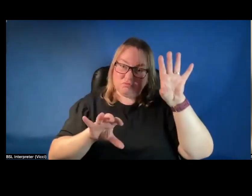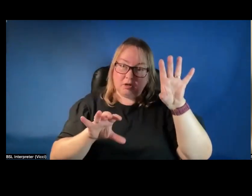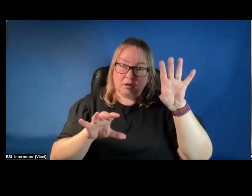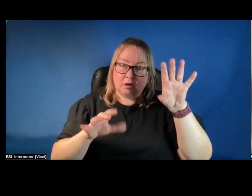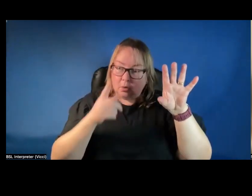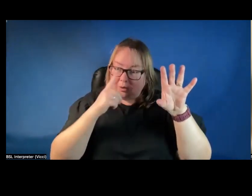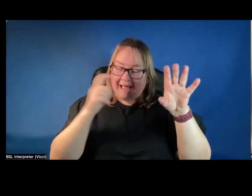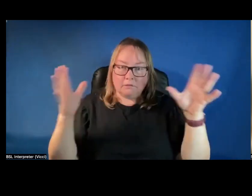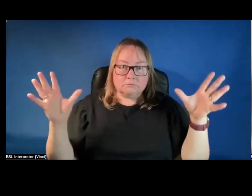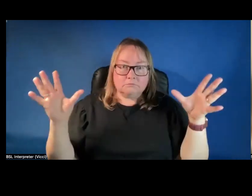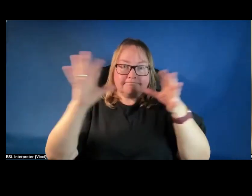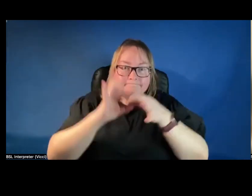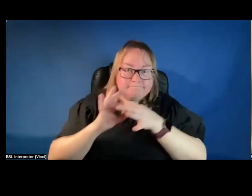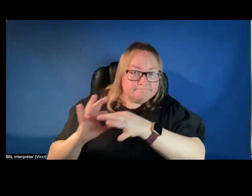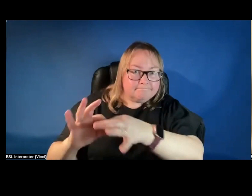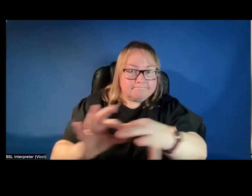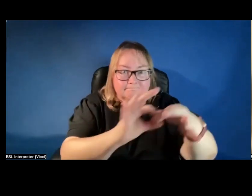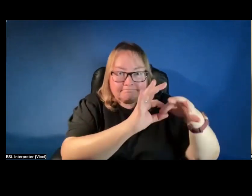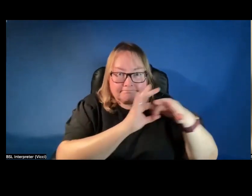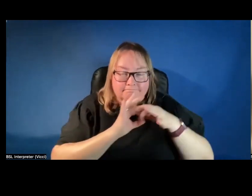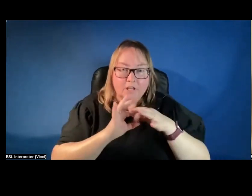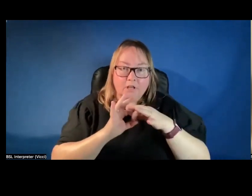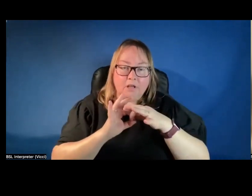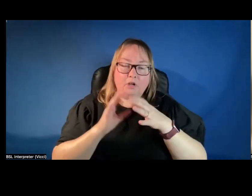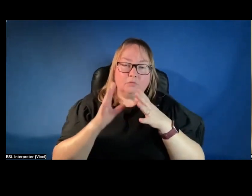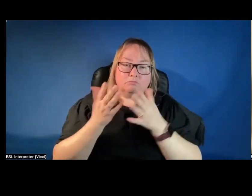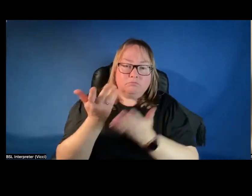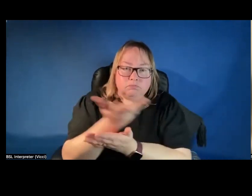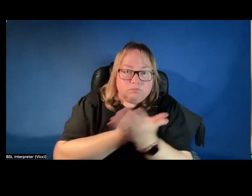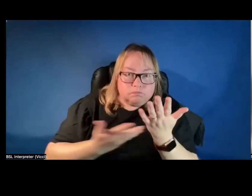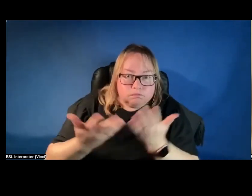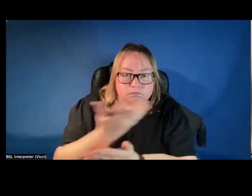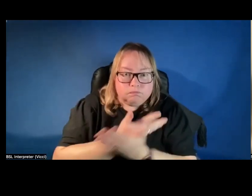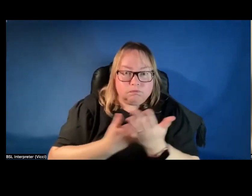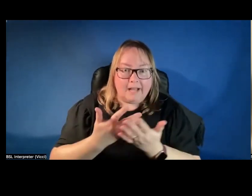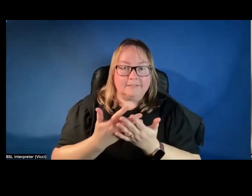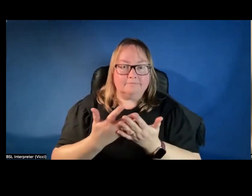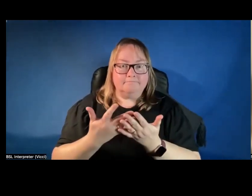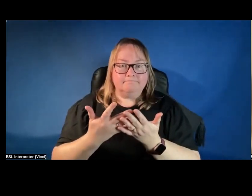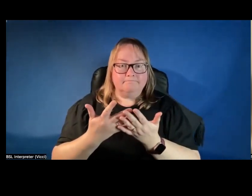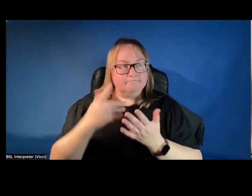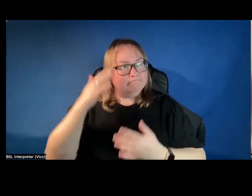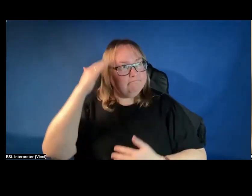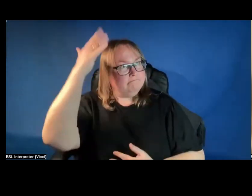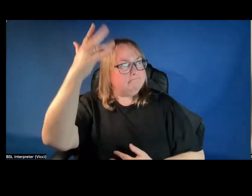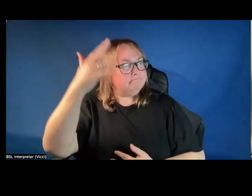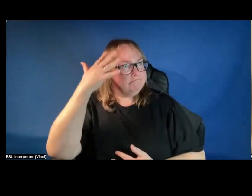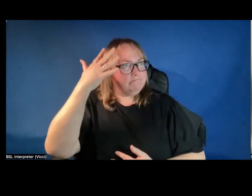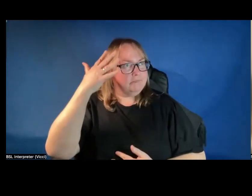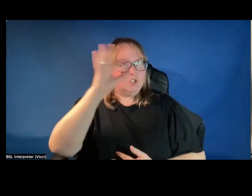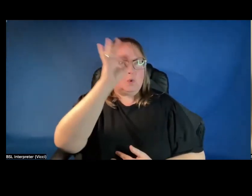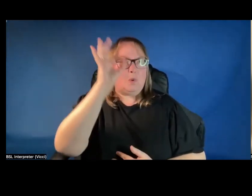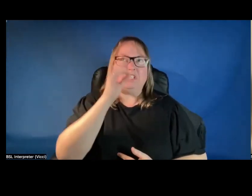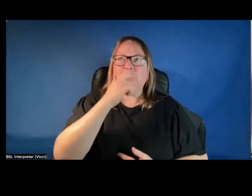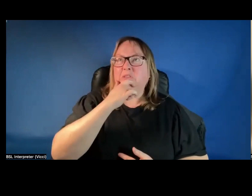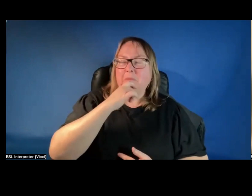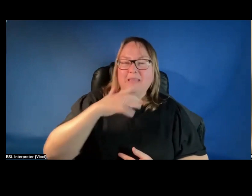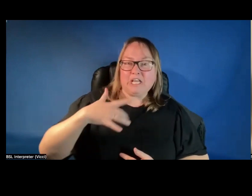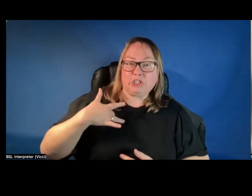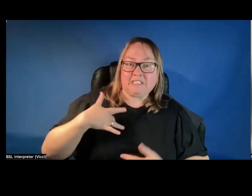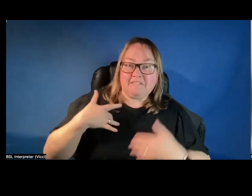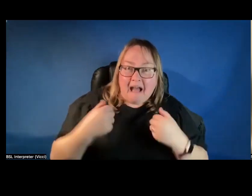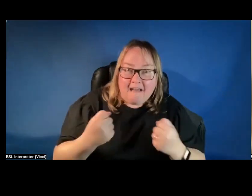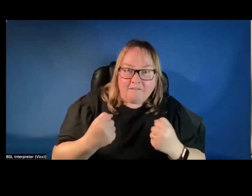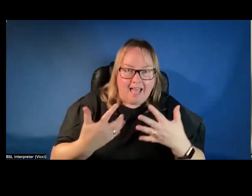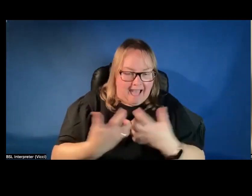discuss and work through questions of survival and flourishing as well